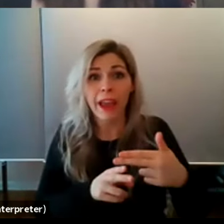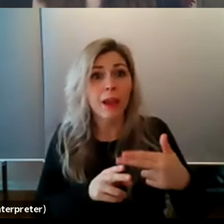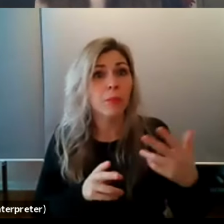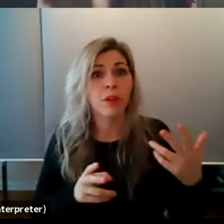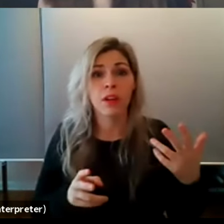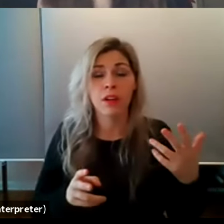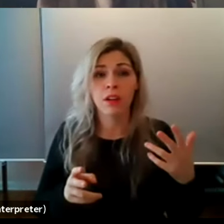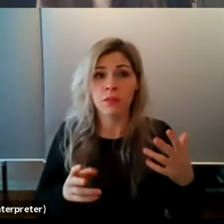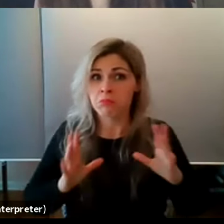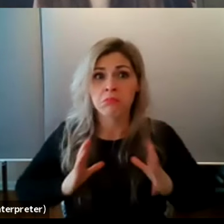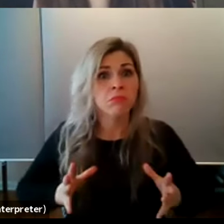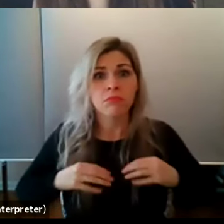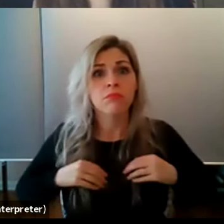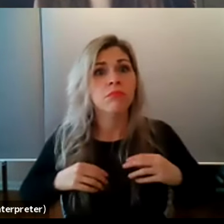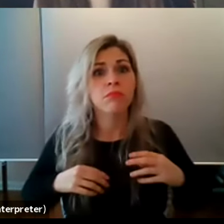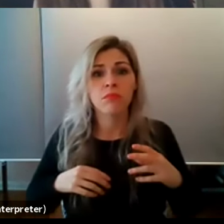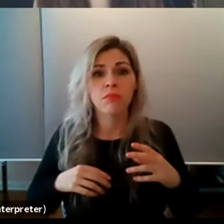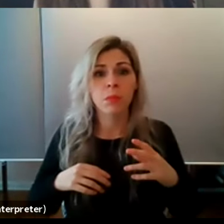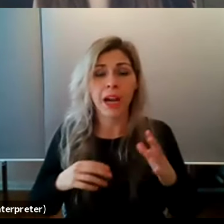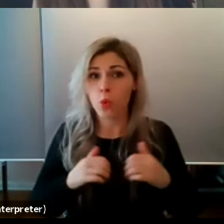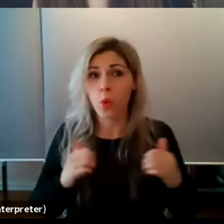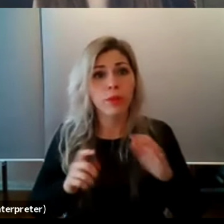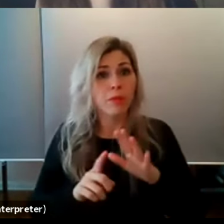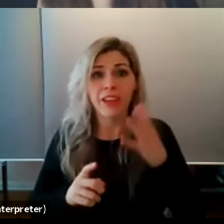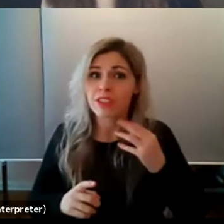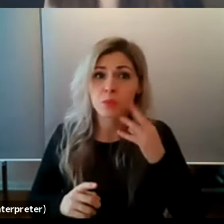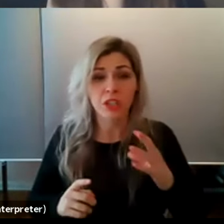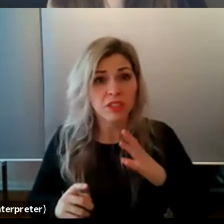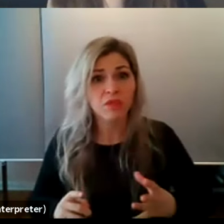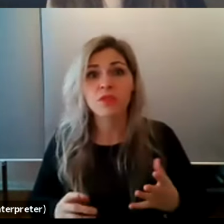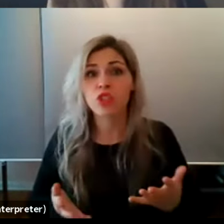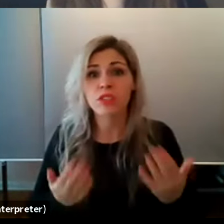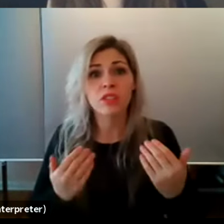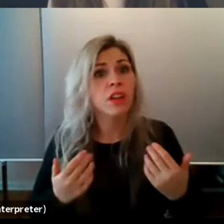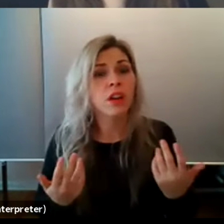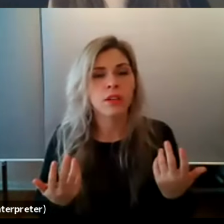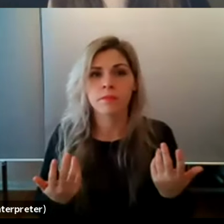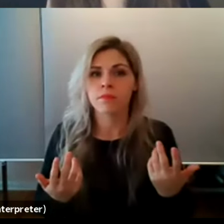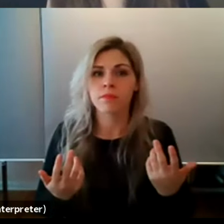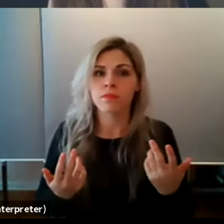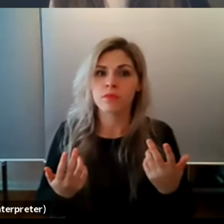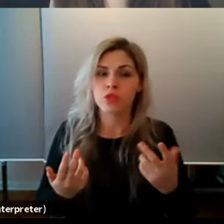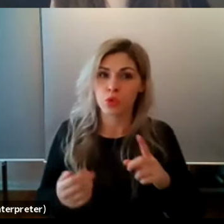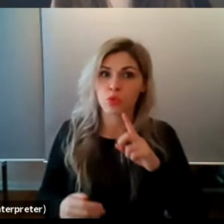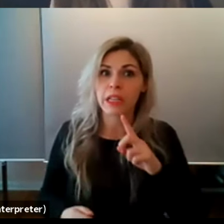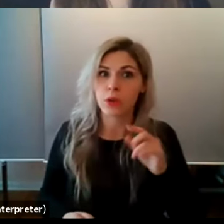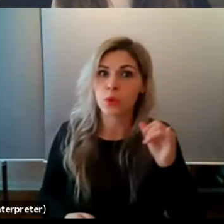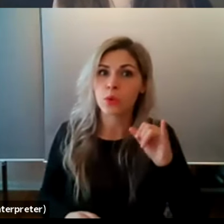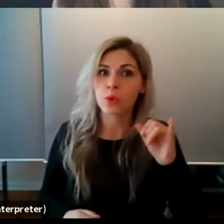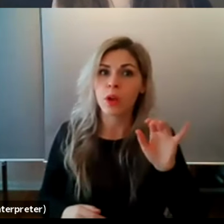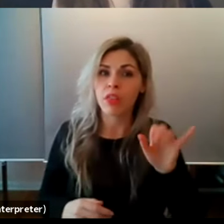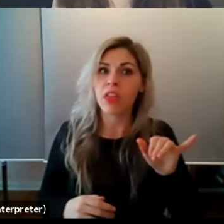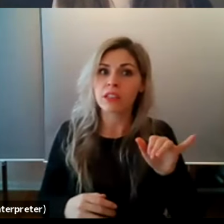really open up their own experience, which is some very tremendous for many of